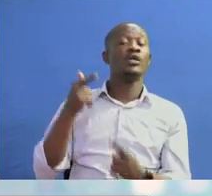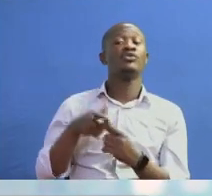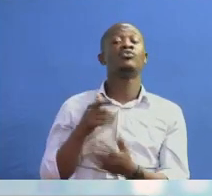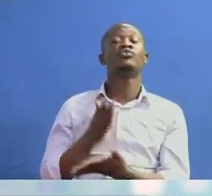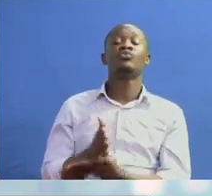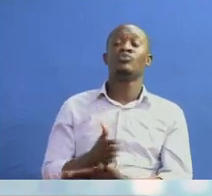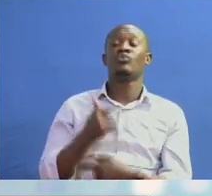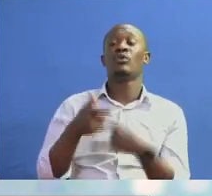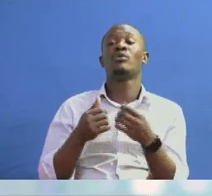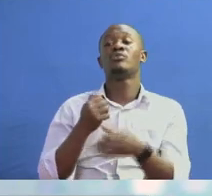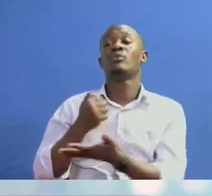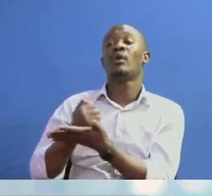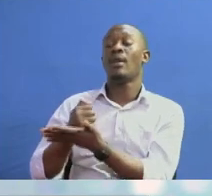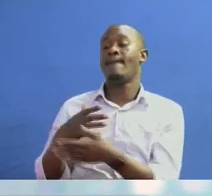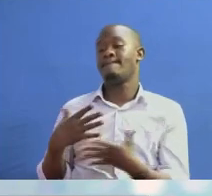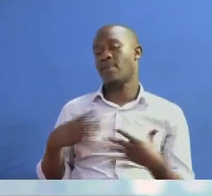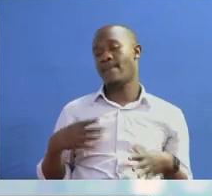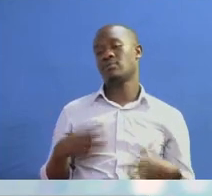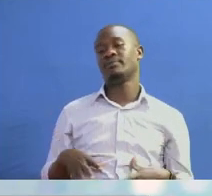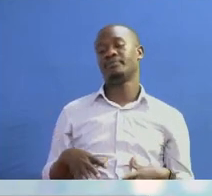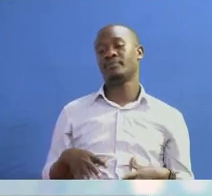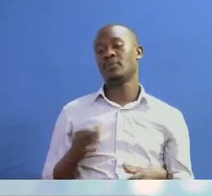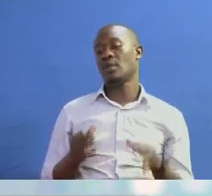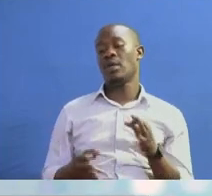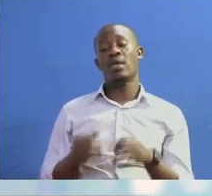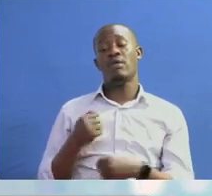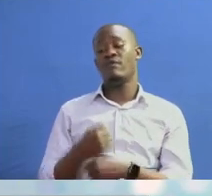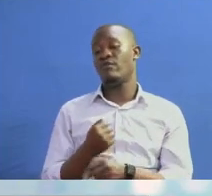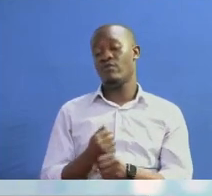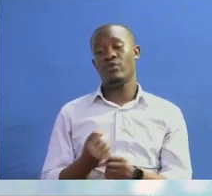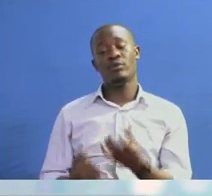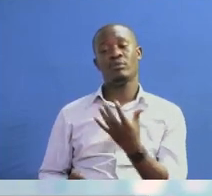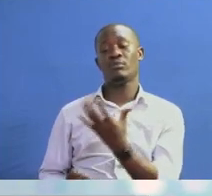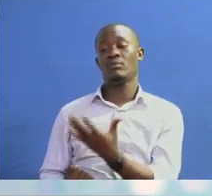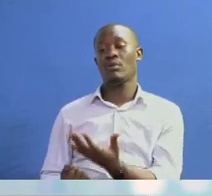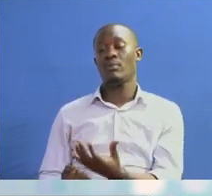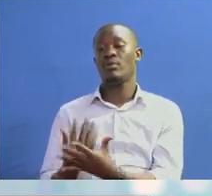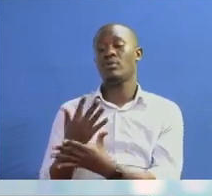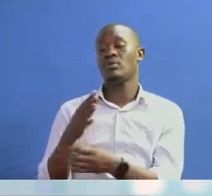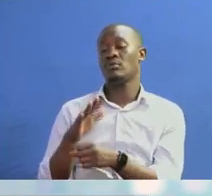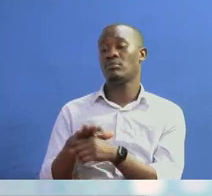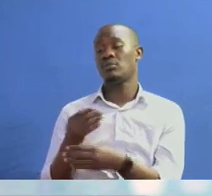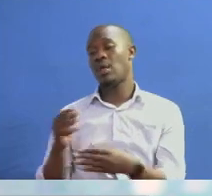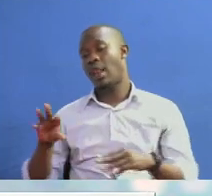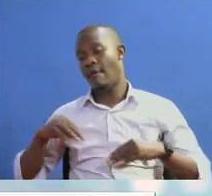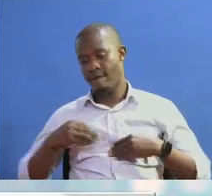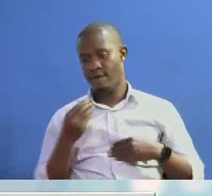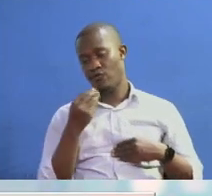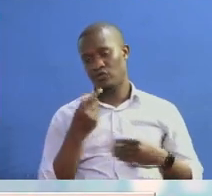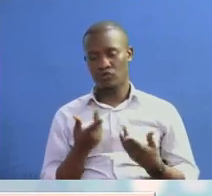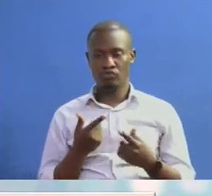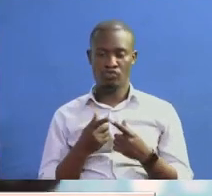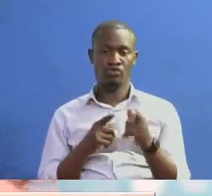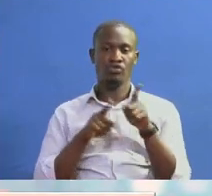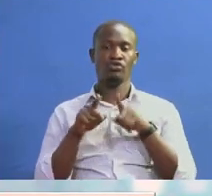your people. So, mm-hmm. and then if it works that you can produce enough food for your region to export, the